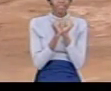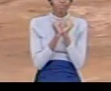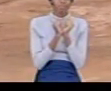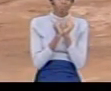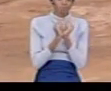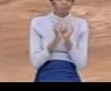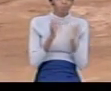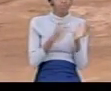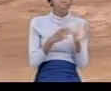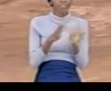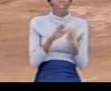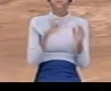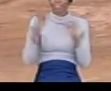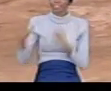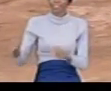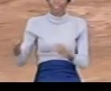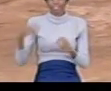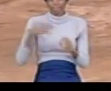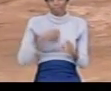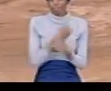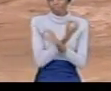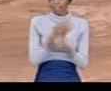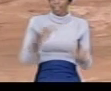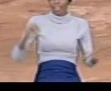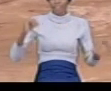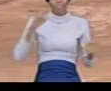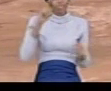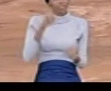bound. Jesus sets me free.